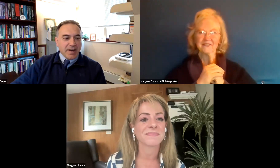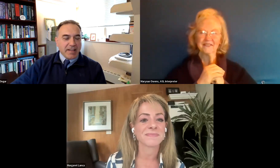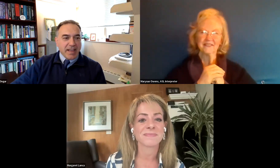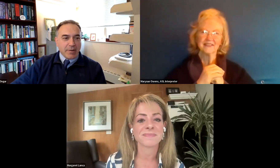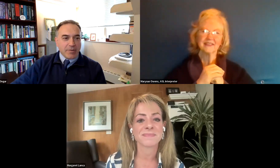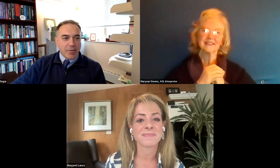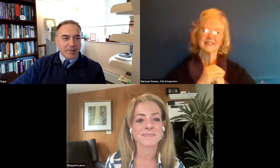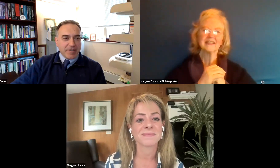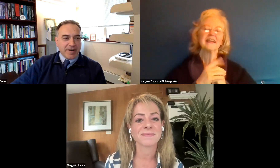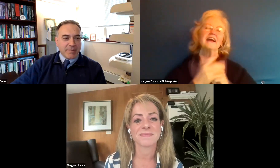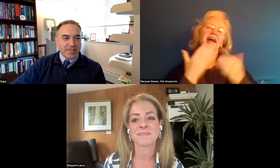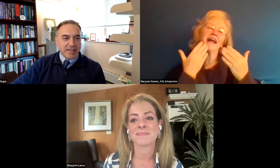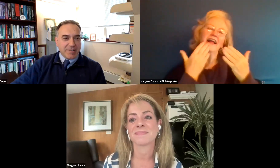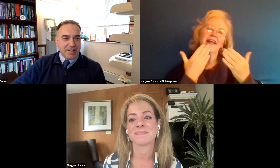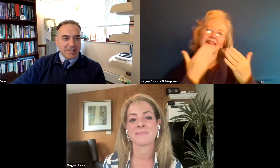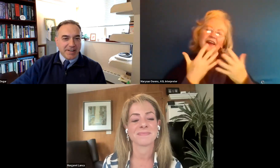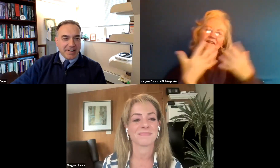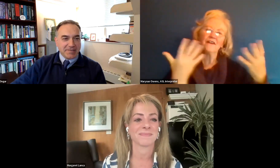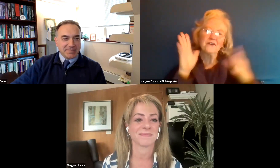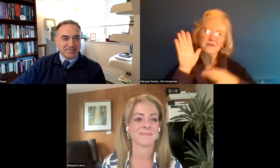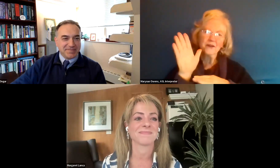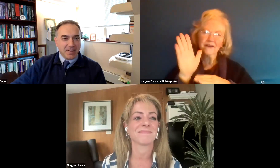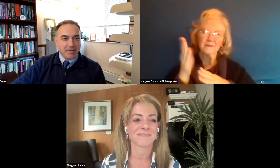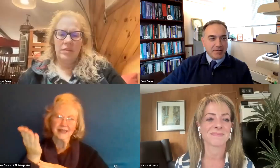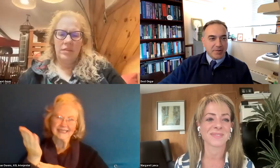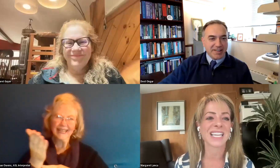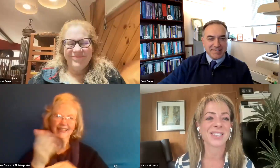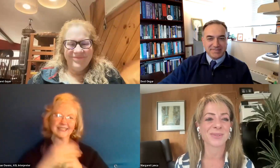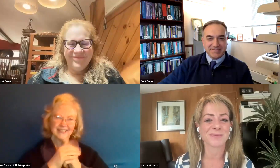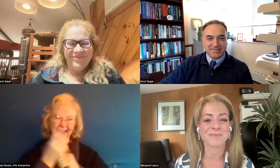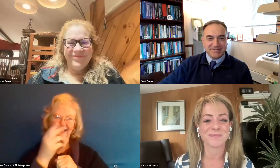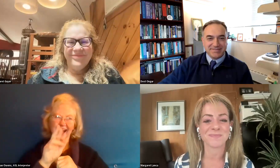Great. Thank you so much for this great presentation, Dr. Lanca. Thanks for joining us. Thank you.